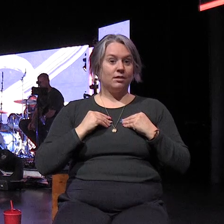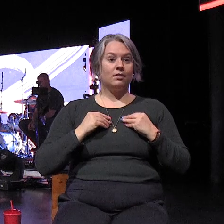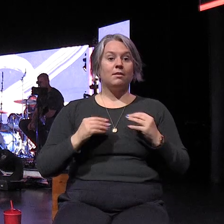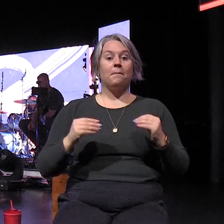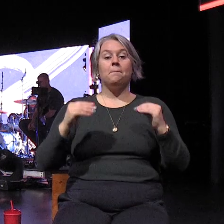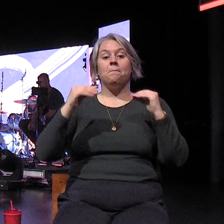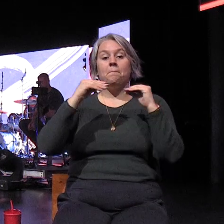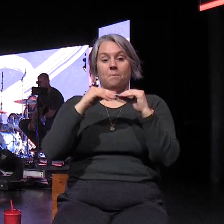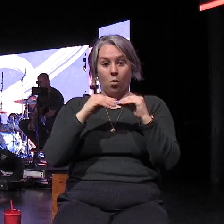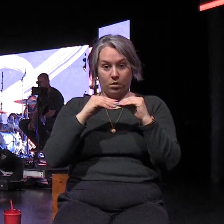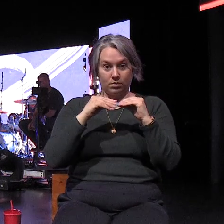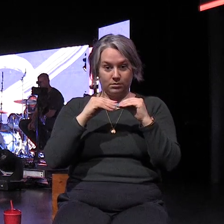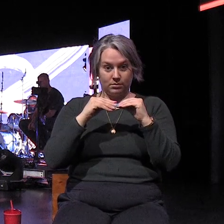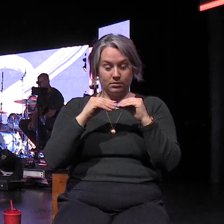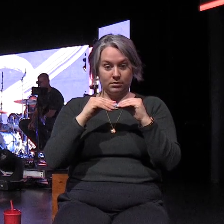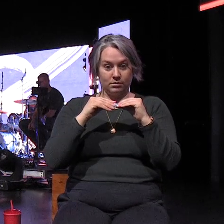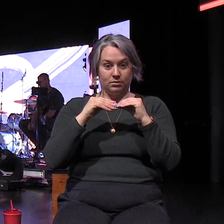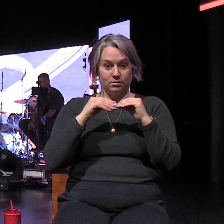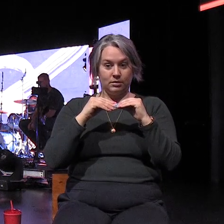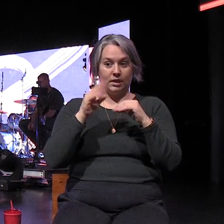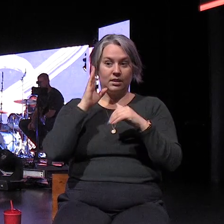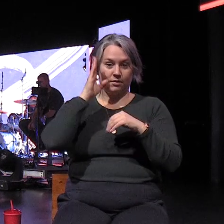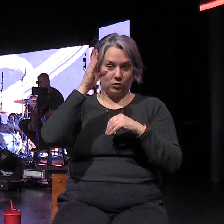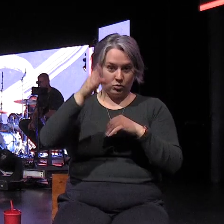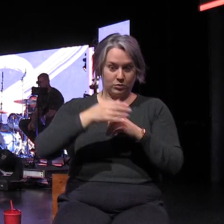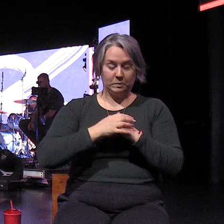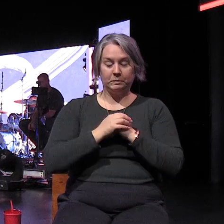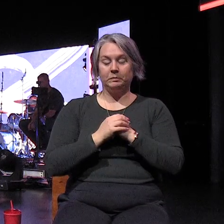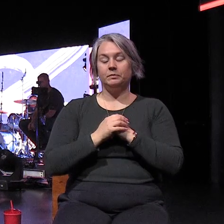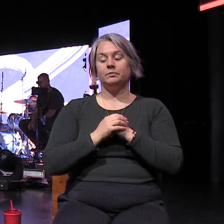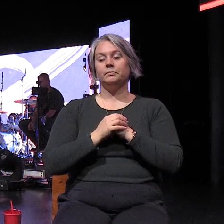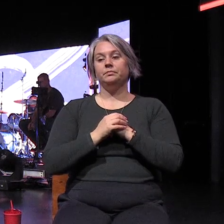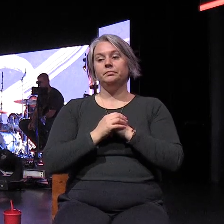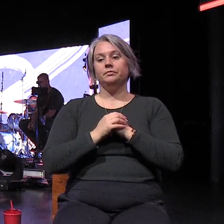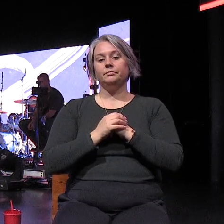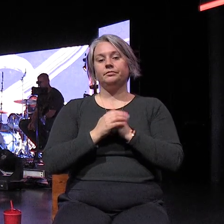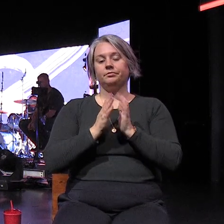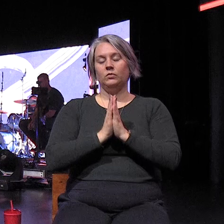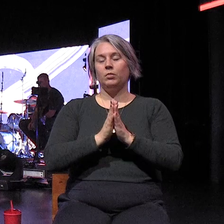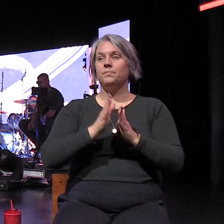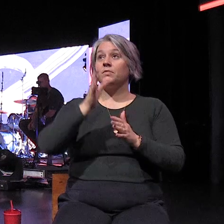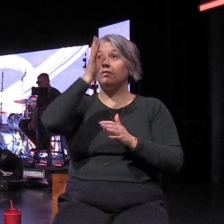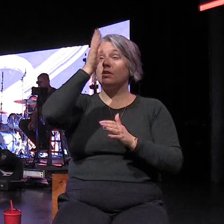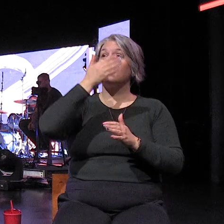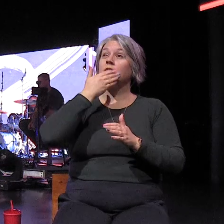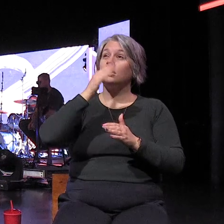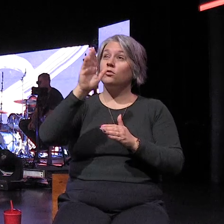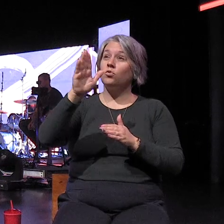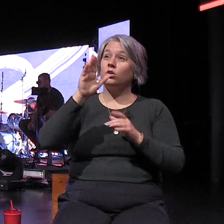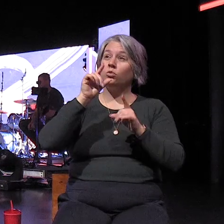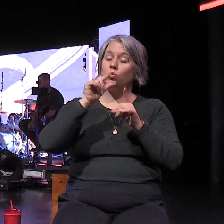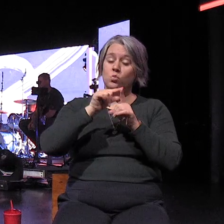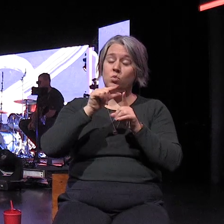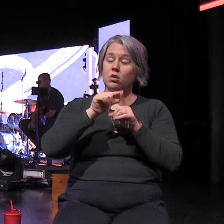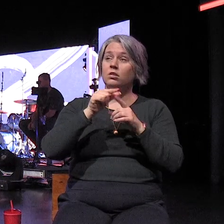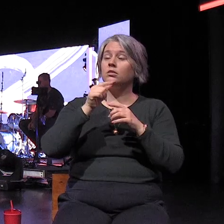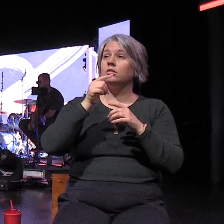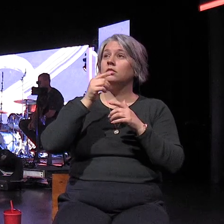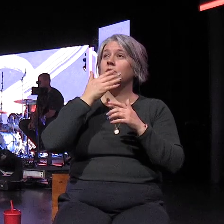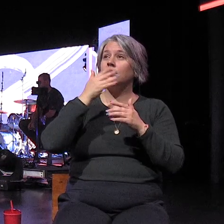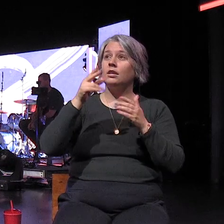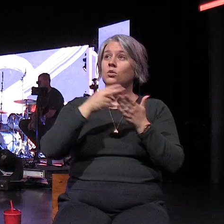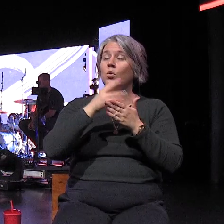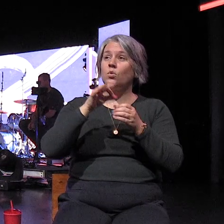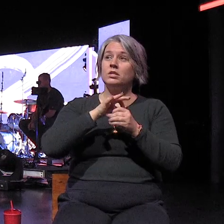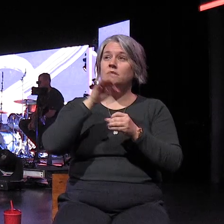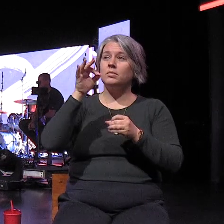time and in the age to come, eternal life. Father, I thank you for your word. And Holy Spirit, I thank you that you are like water